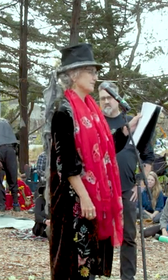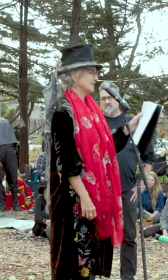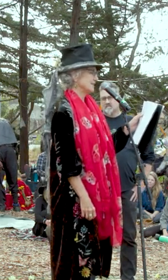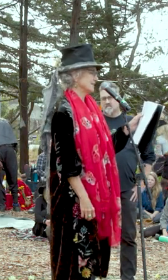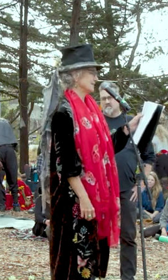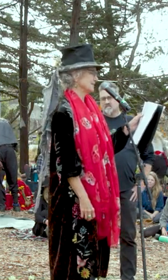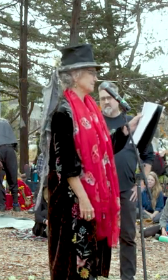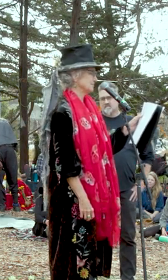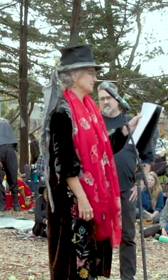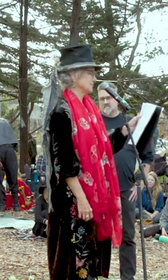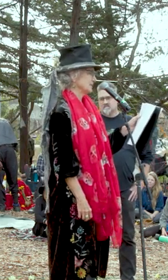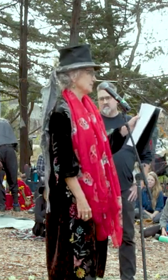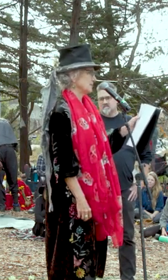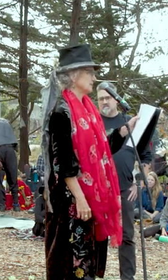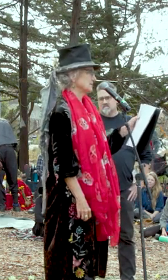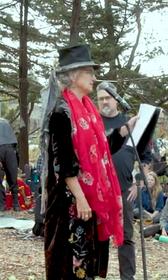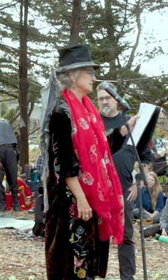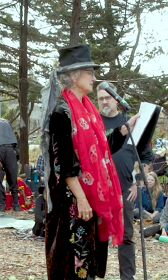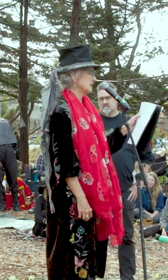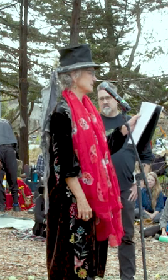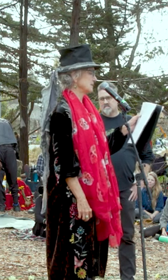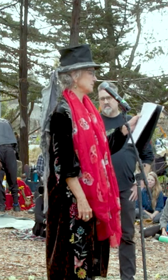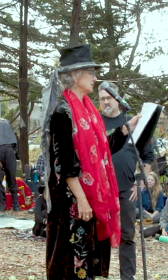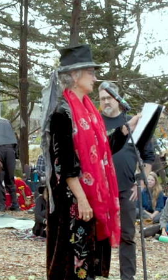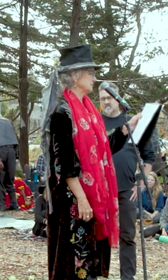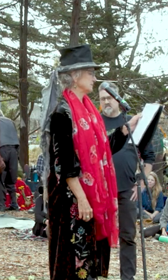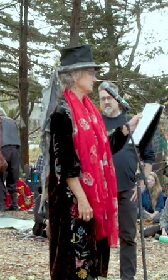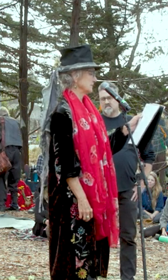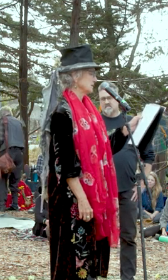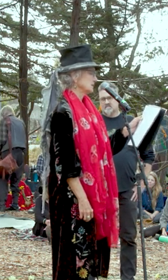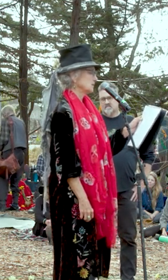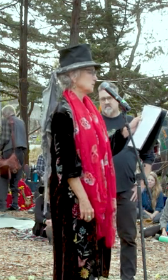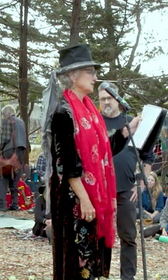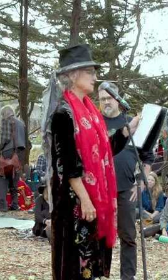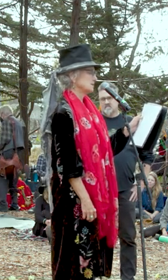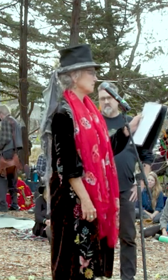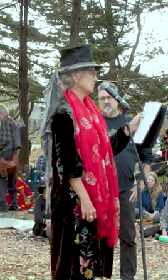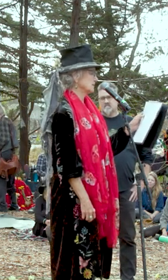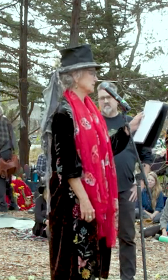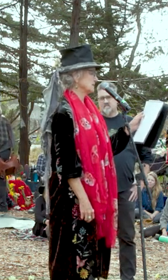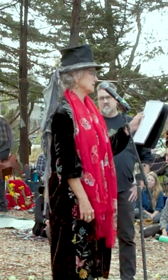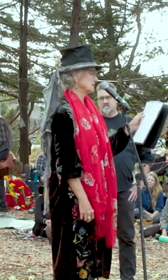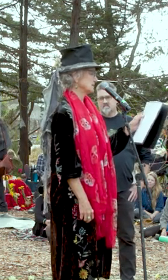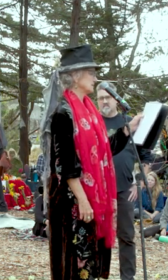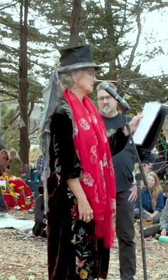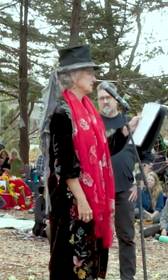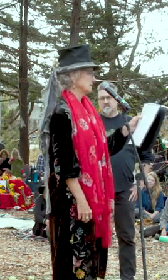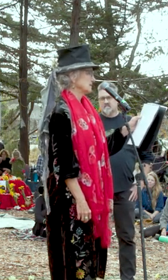Precious Frayling. Preston Dunlap. Quinn